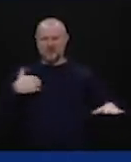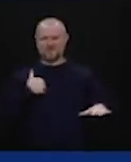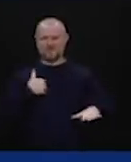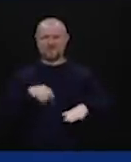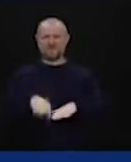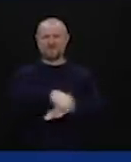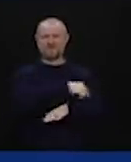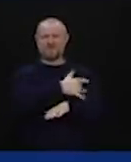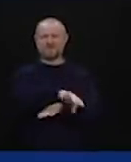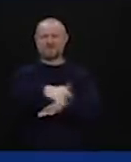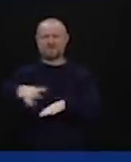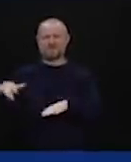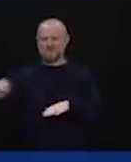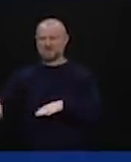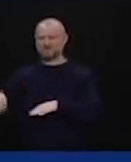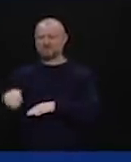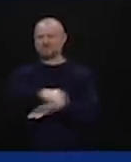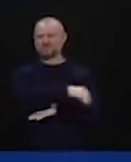expand. And so